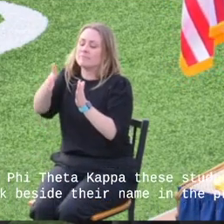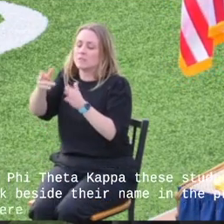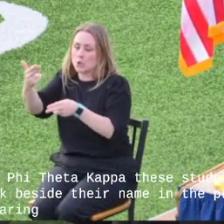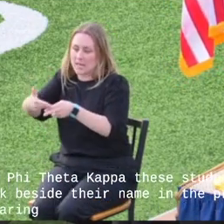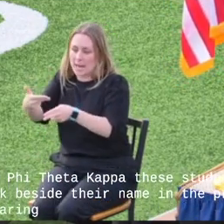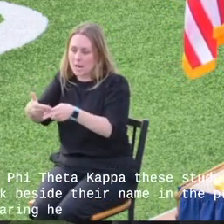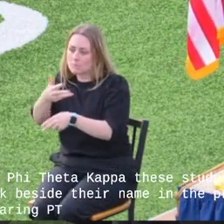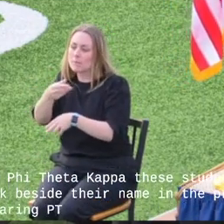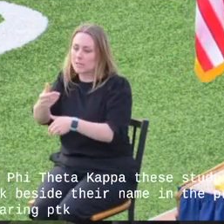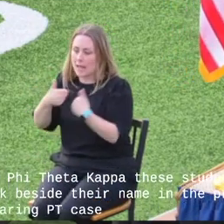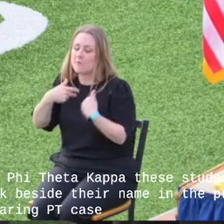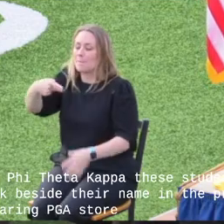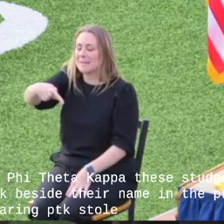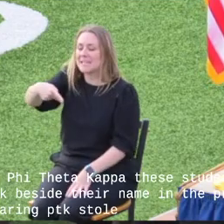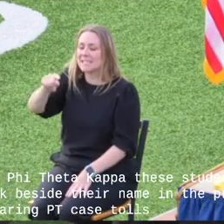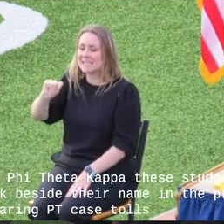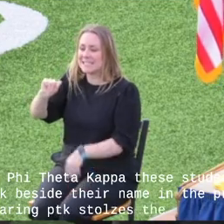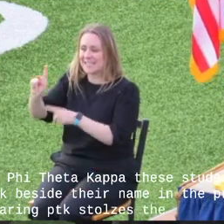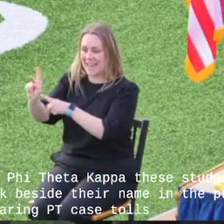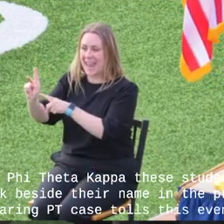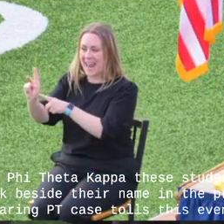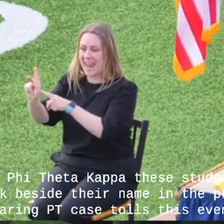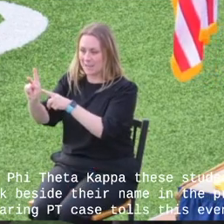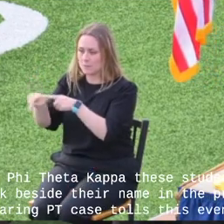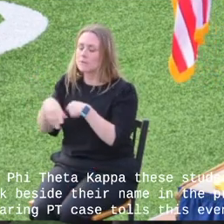wearing PTK stoles this evening.